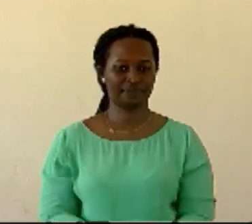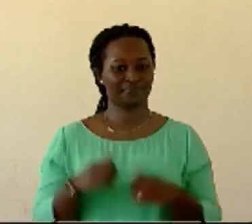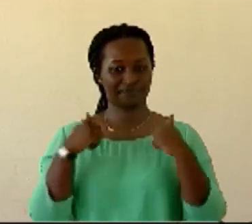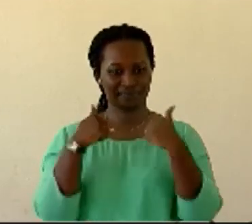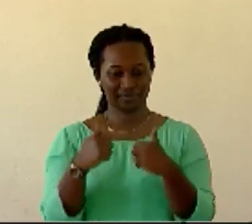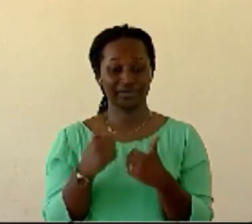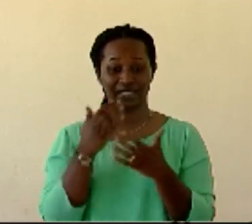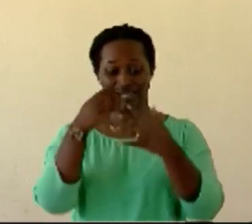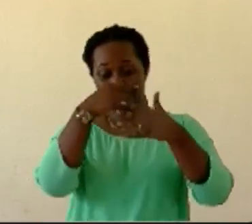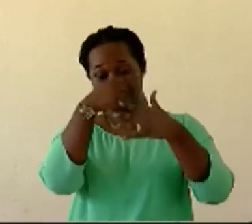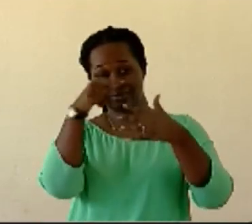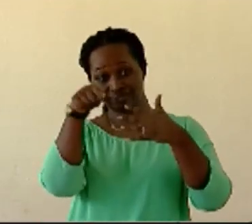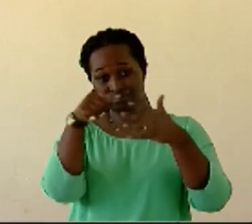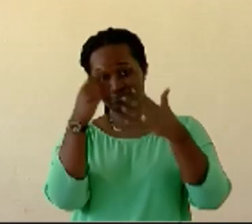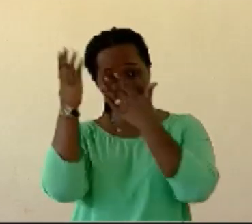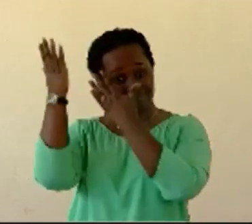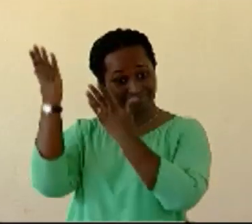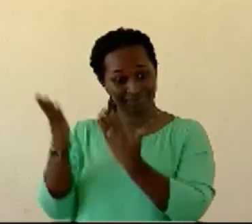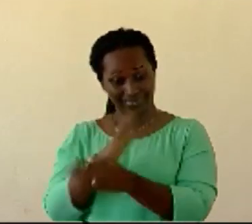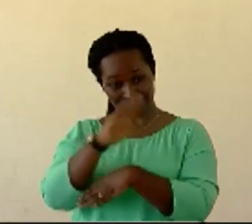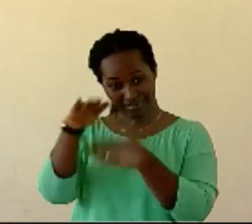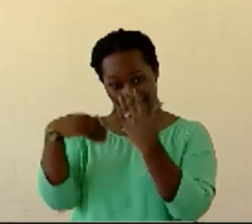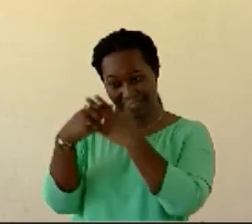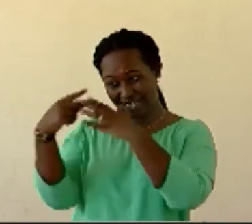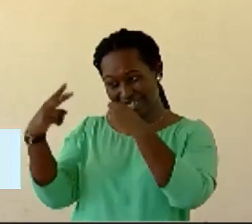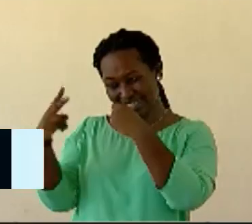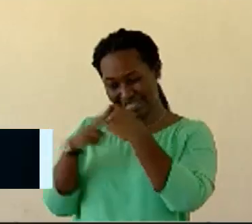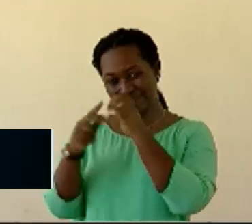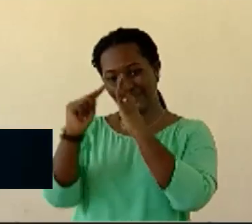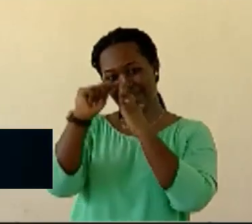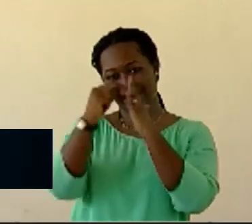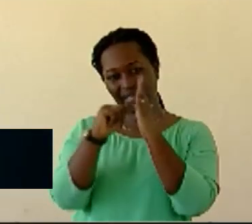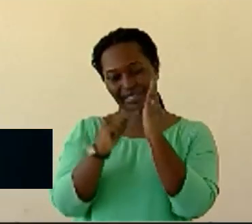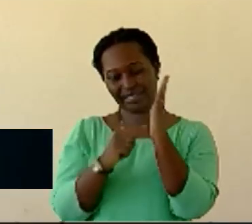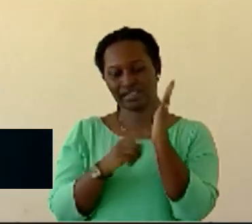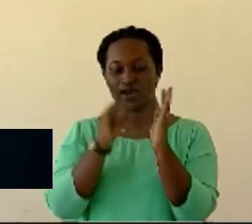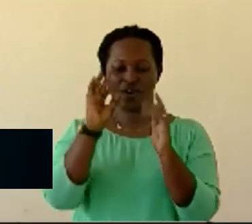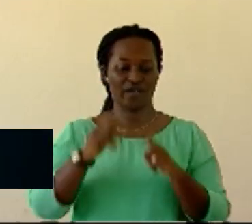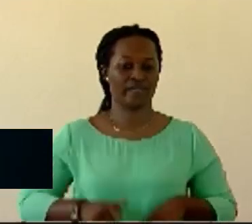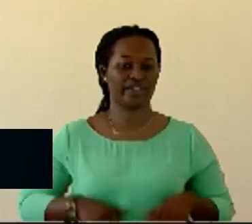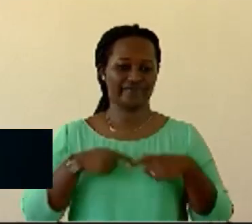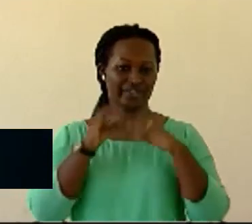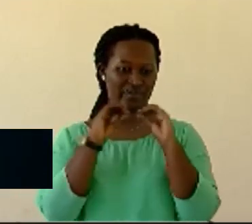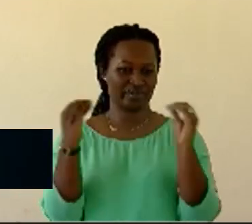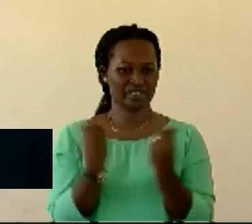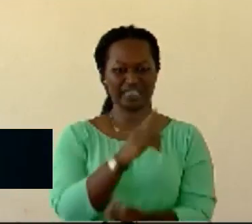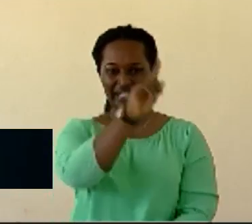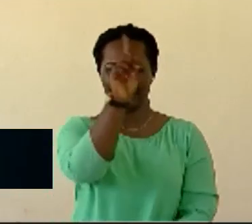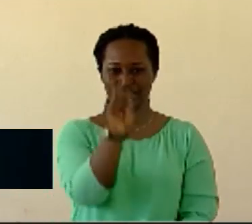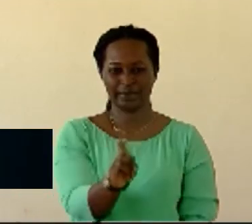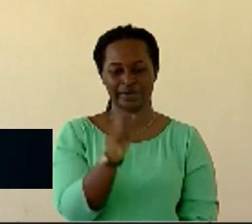Good. These are 7 characteristics of living organisms. My question